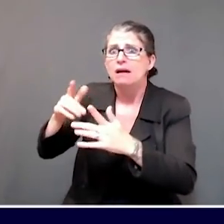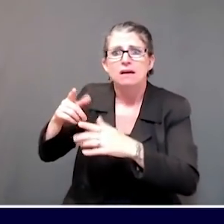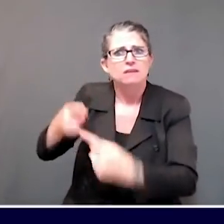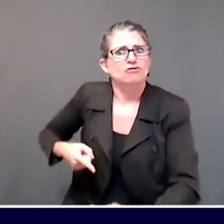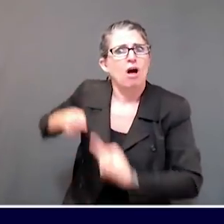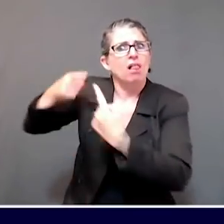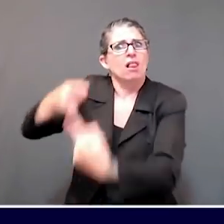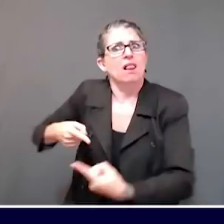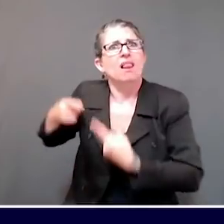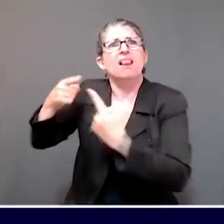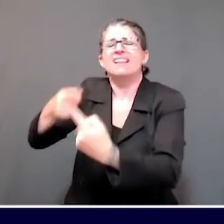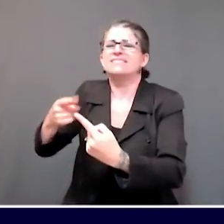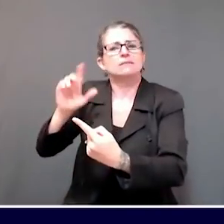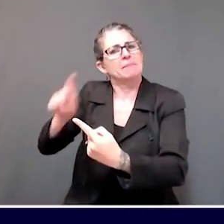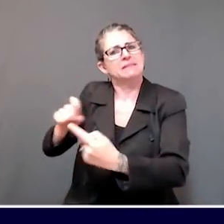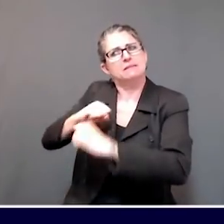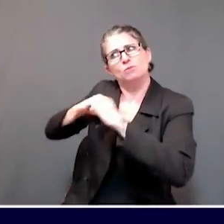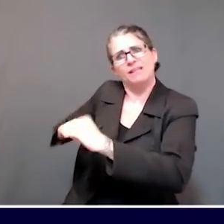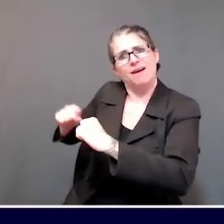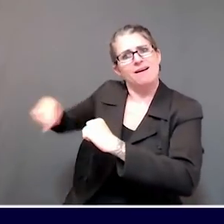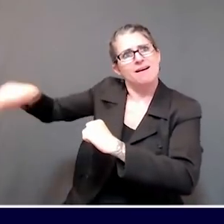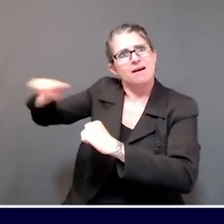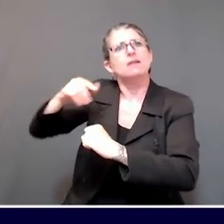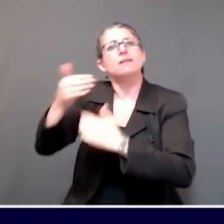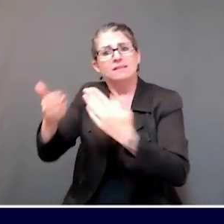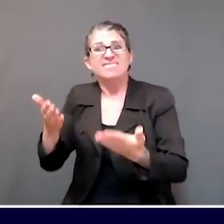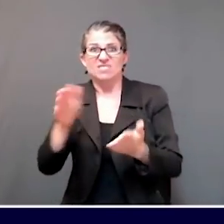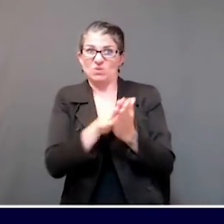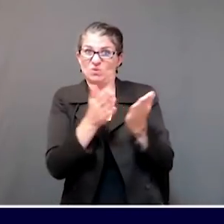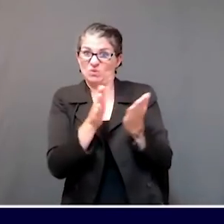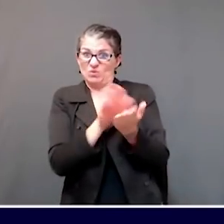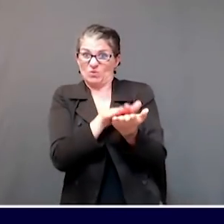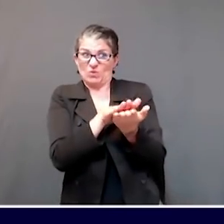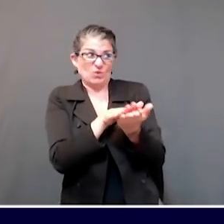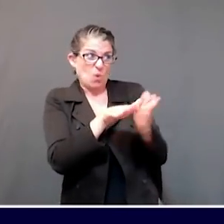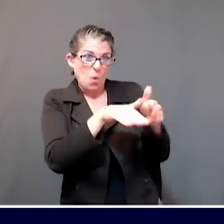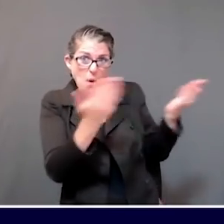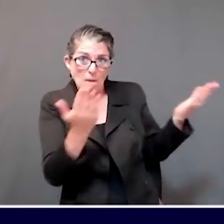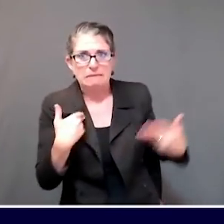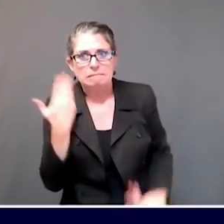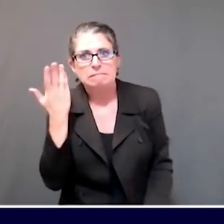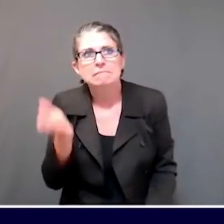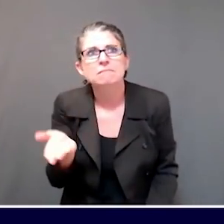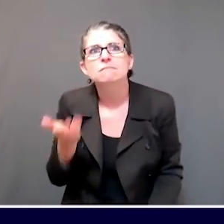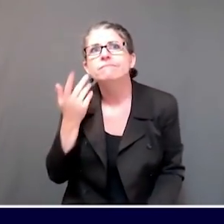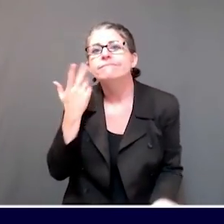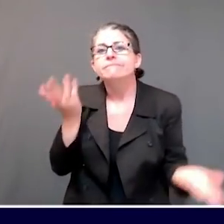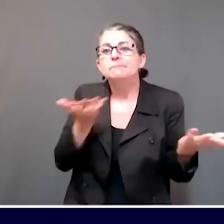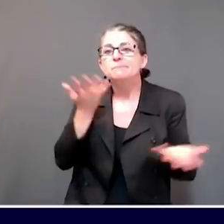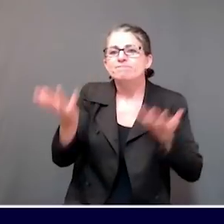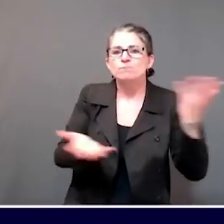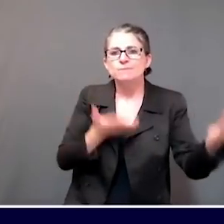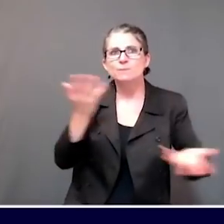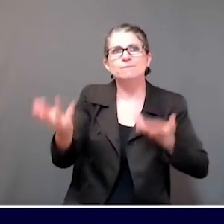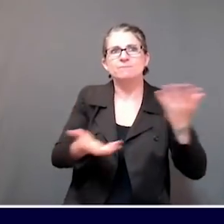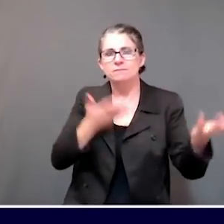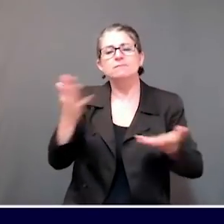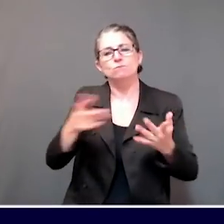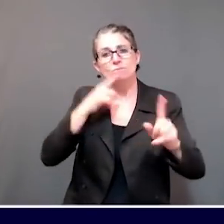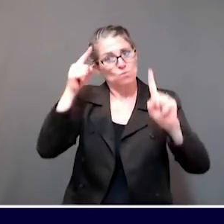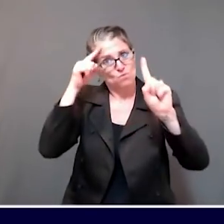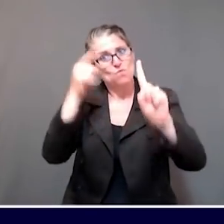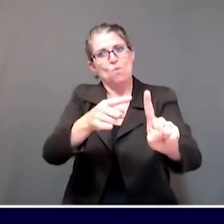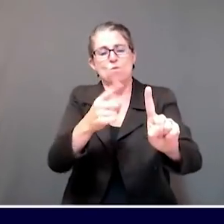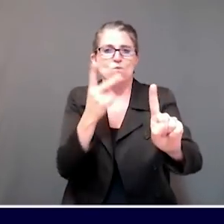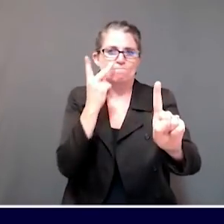fall, hopefully. We've got to continue making these efforts and taking these measures to keep people safe. The best thing we can do for our health